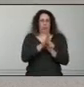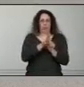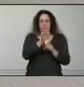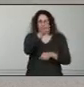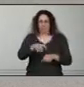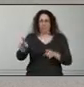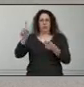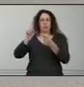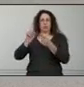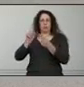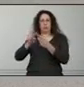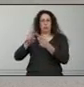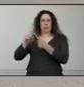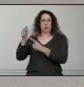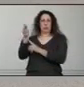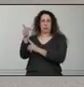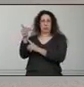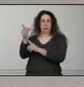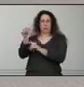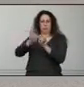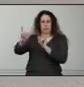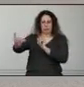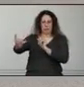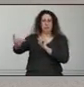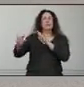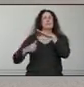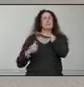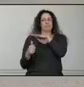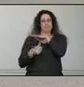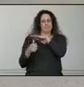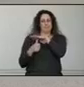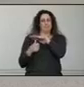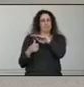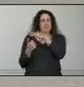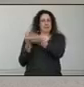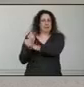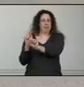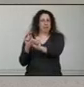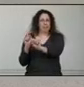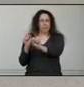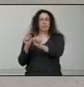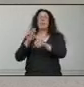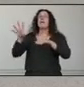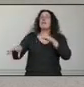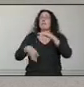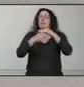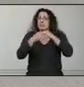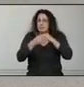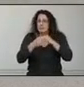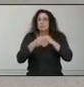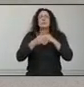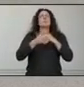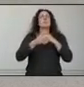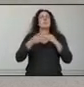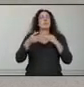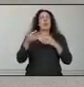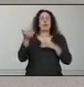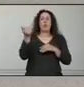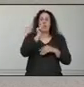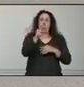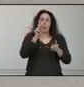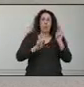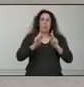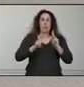motel so they could isolate safely, and we took the additional step of taking everyone who tested